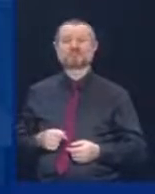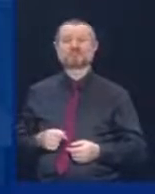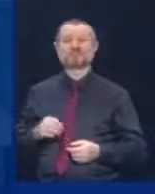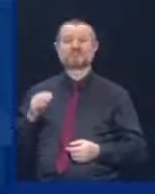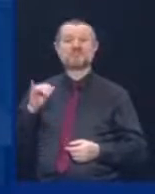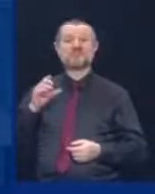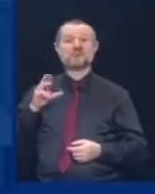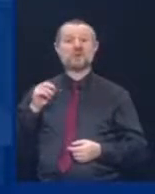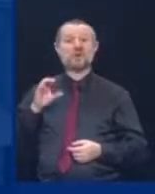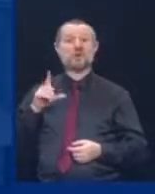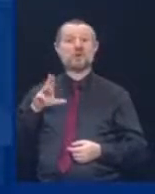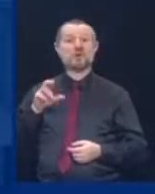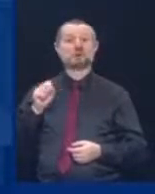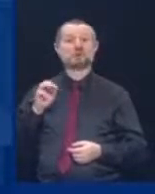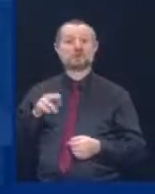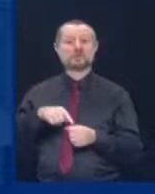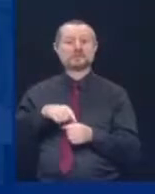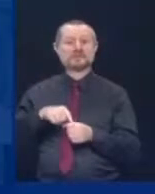areas, 4.4.